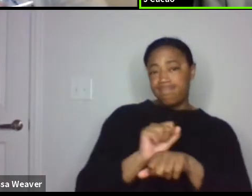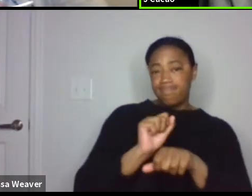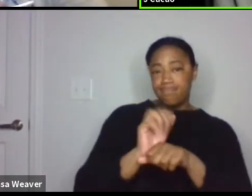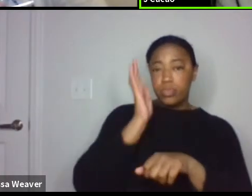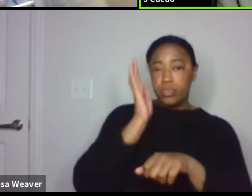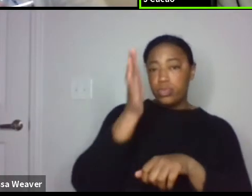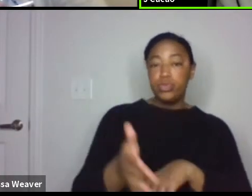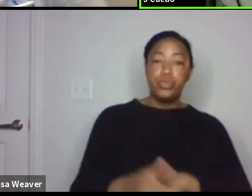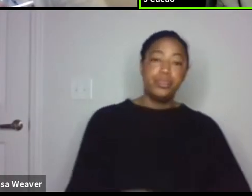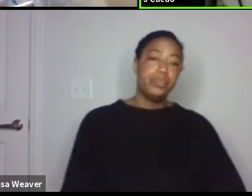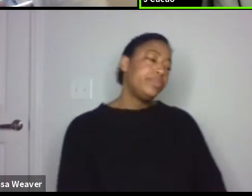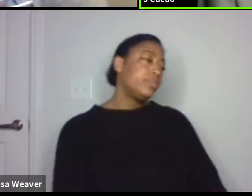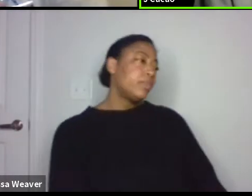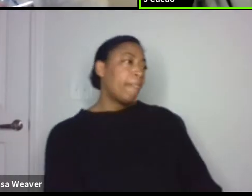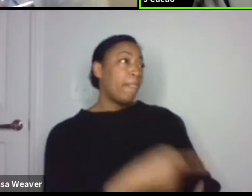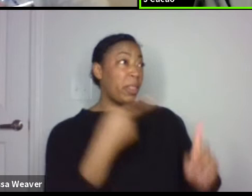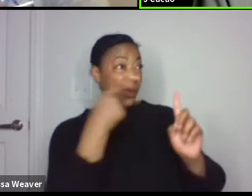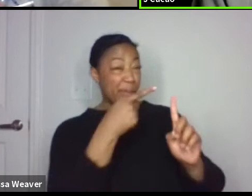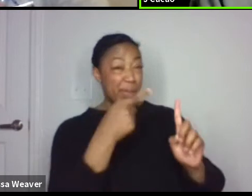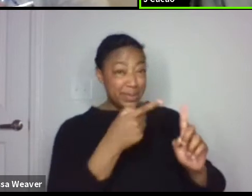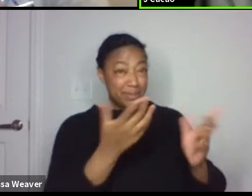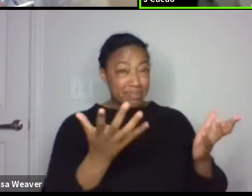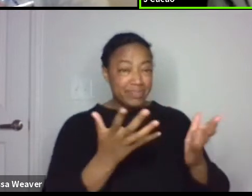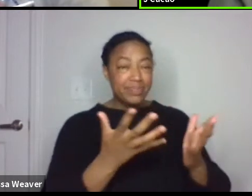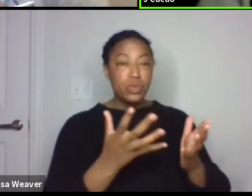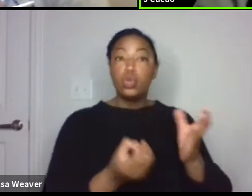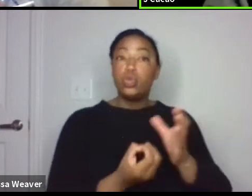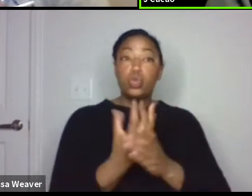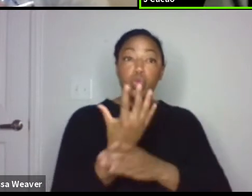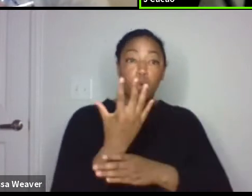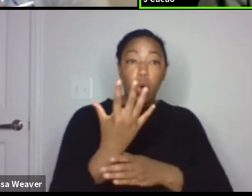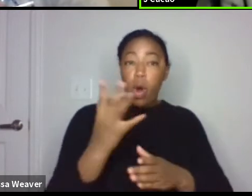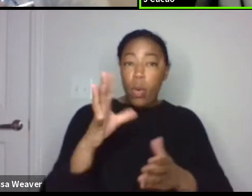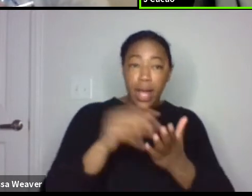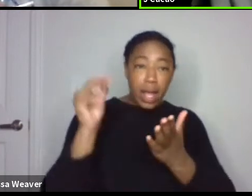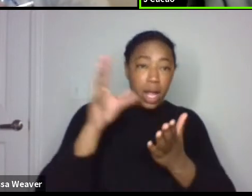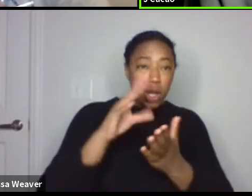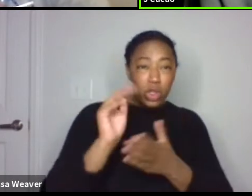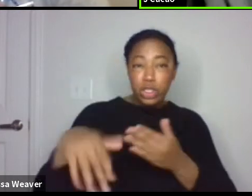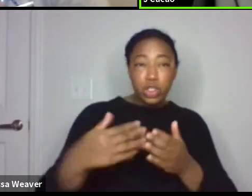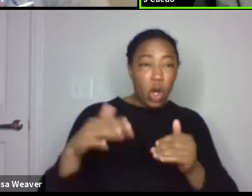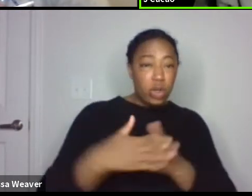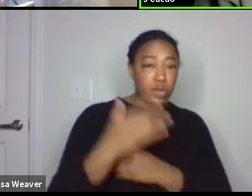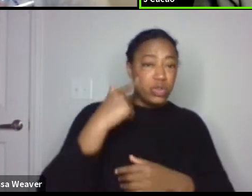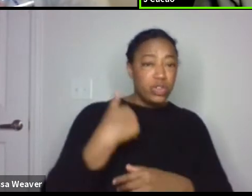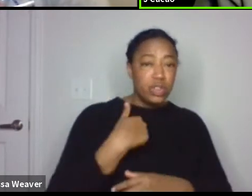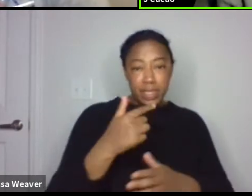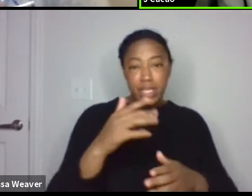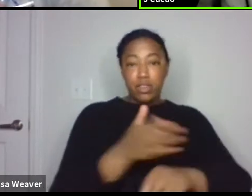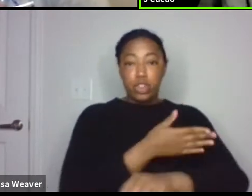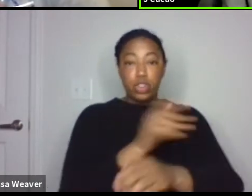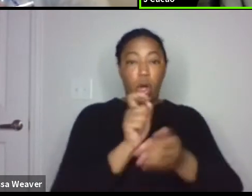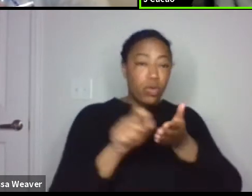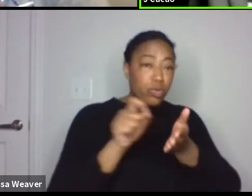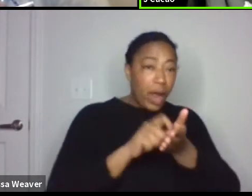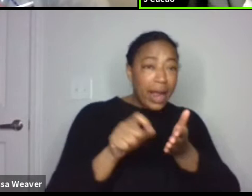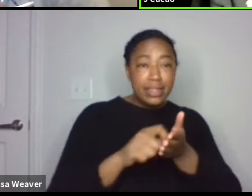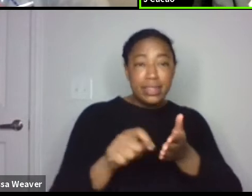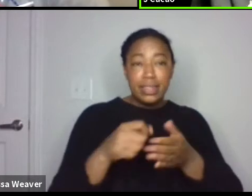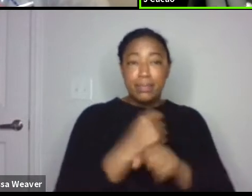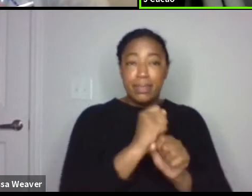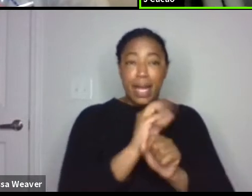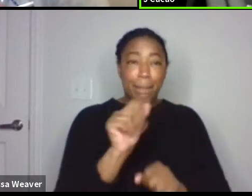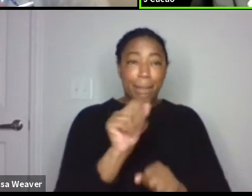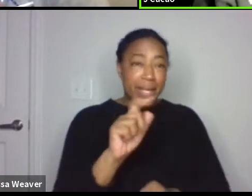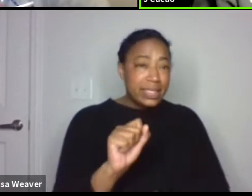Goals for my career, just to grow and learn, man. This is all new. You know what I'm saying? This is all new as far as songwriting, as far as producing, as far